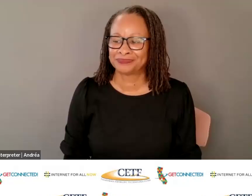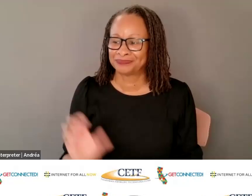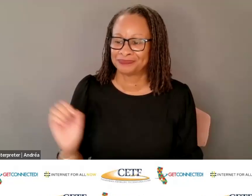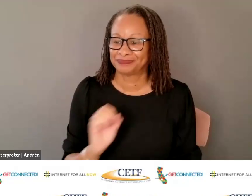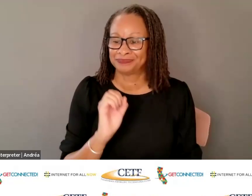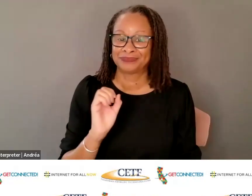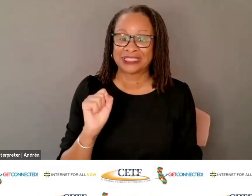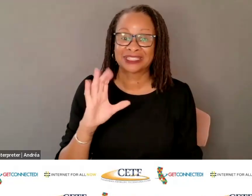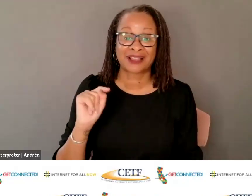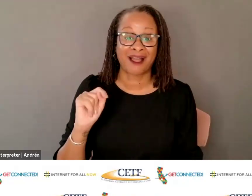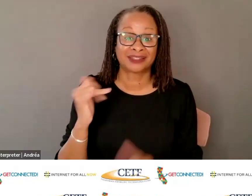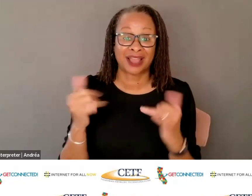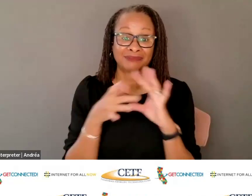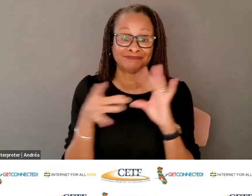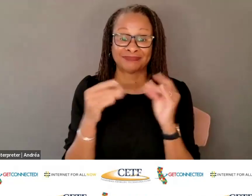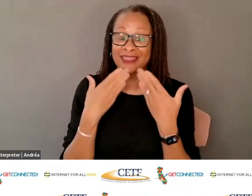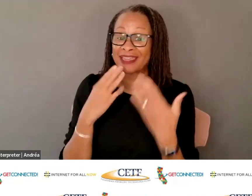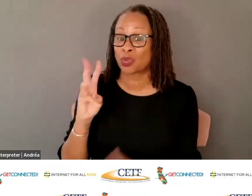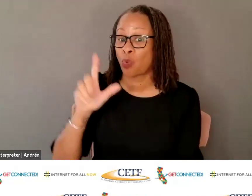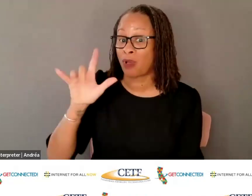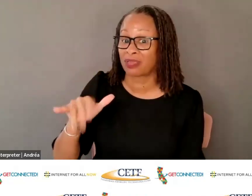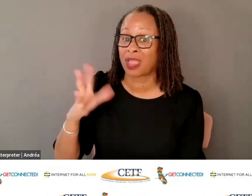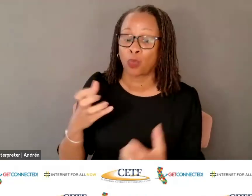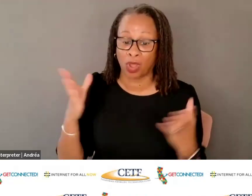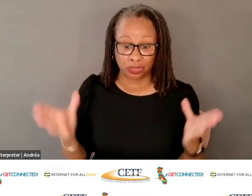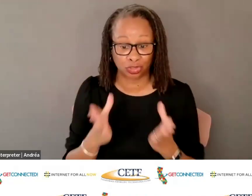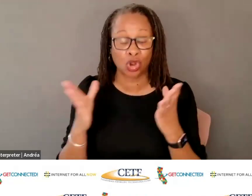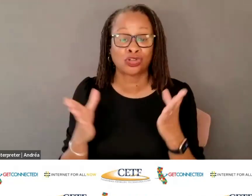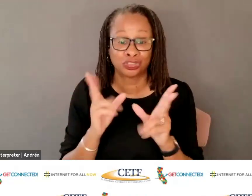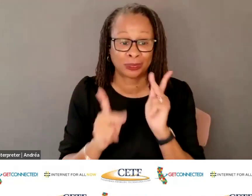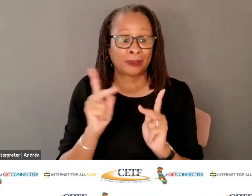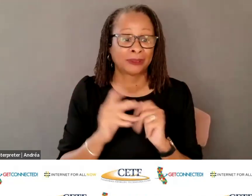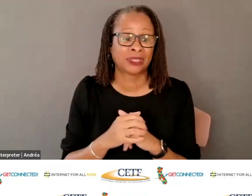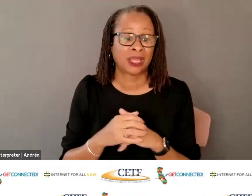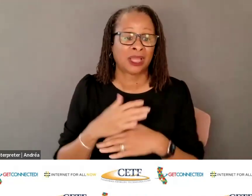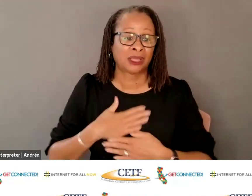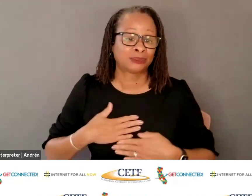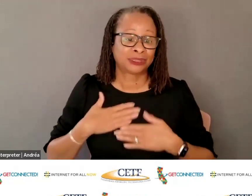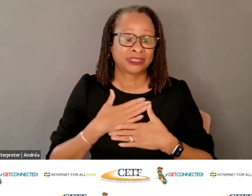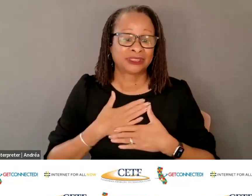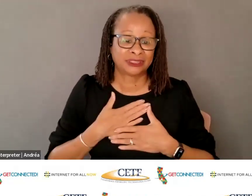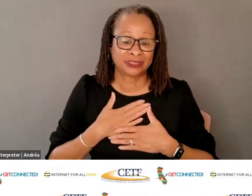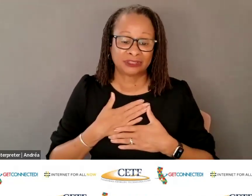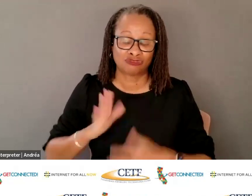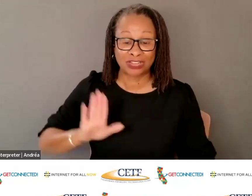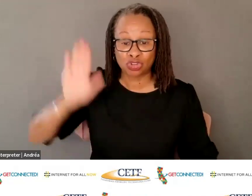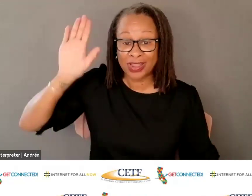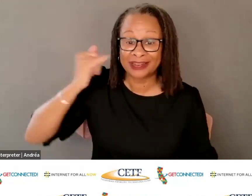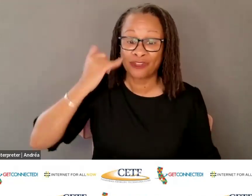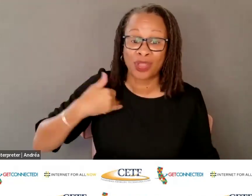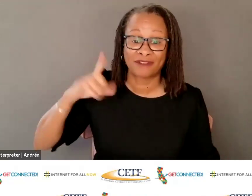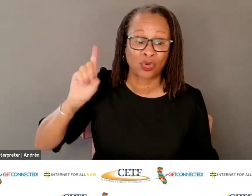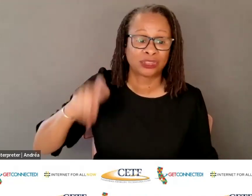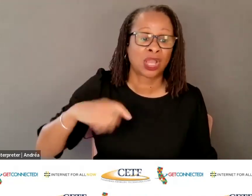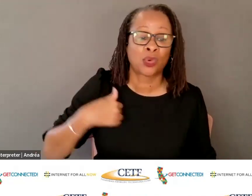Okay. Thank you, Wally. Want to encourage folks, please raise hands if you have any questions. We do